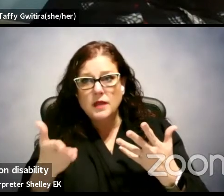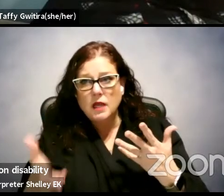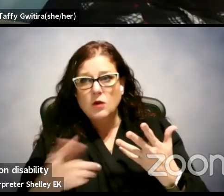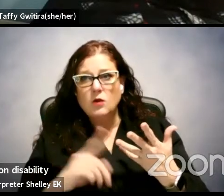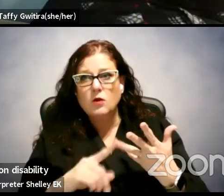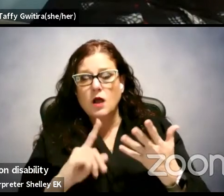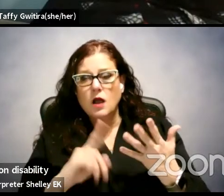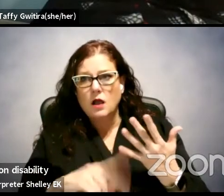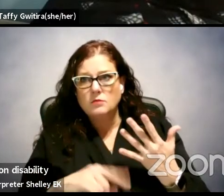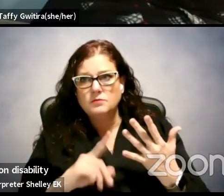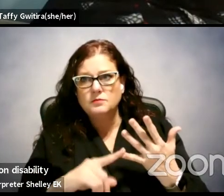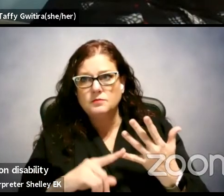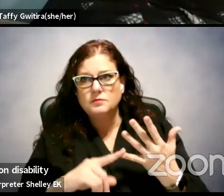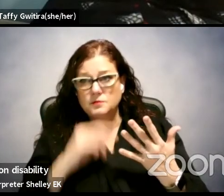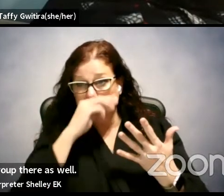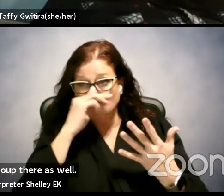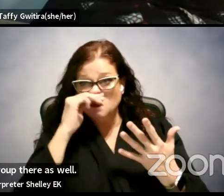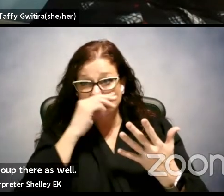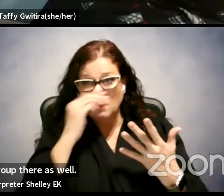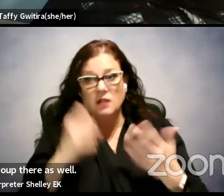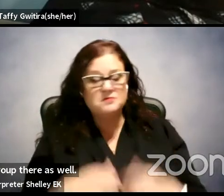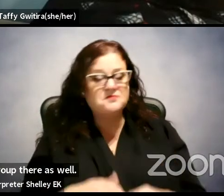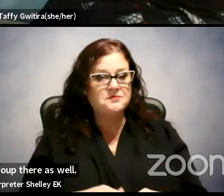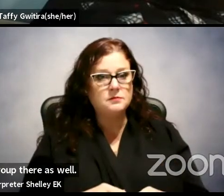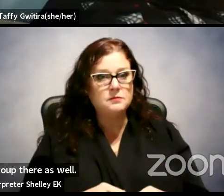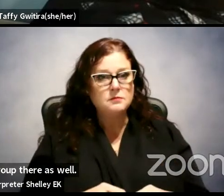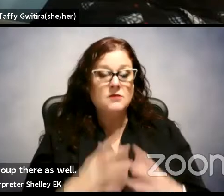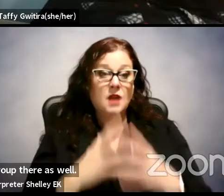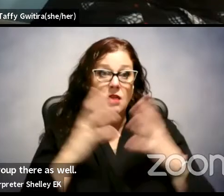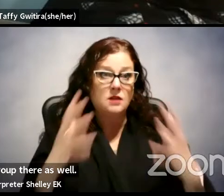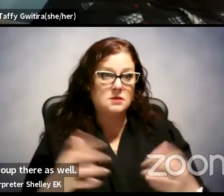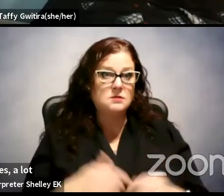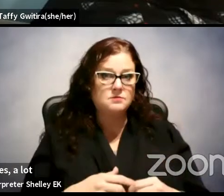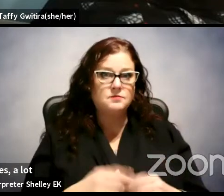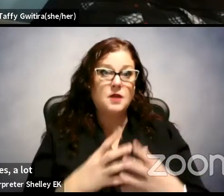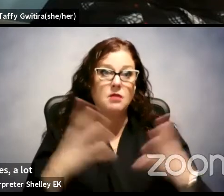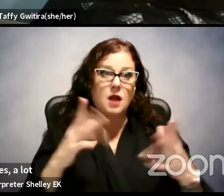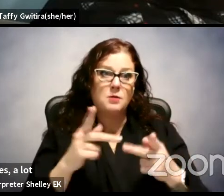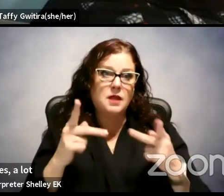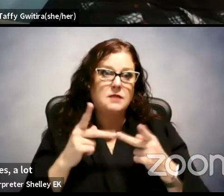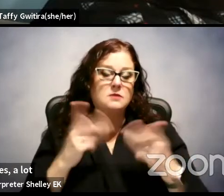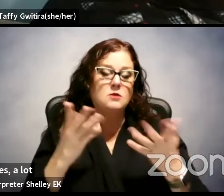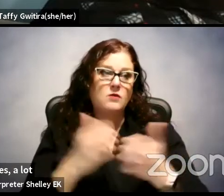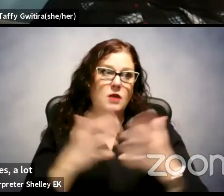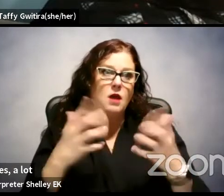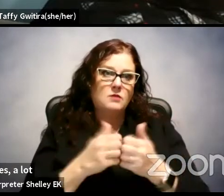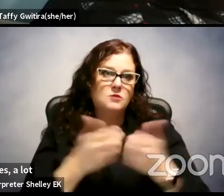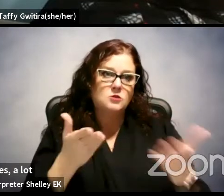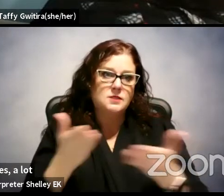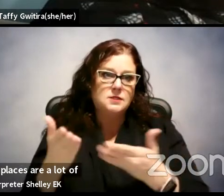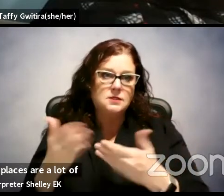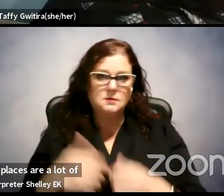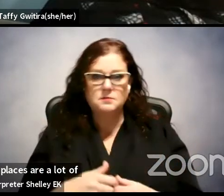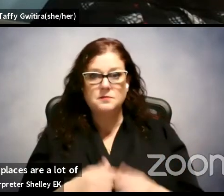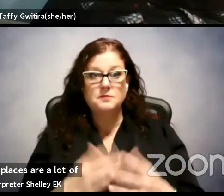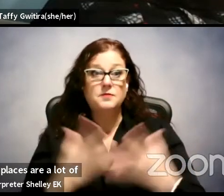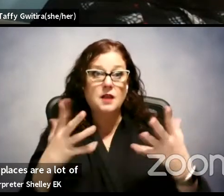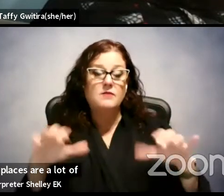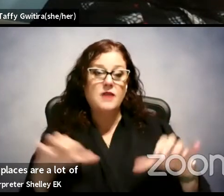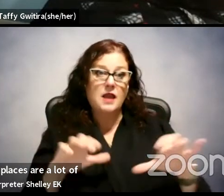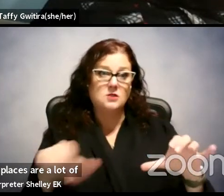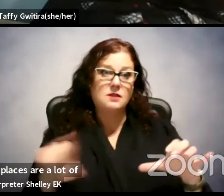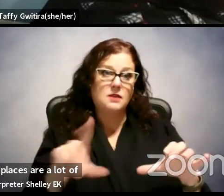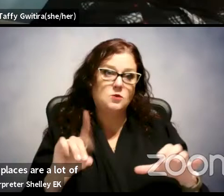well. So yeah, lots of services. A lot of places offer a lot of services, a lot of actions that they